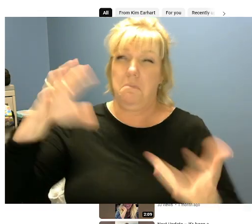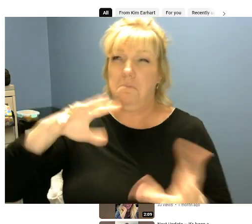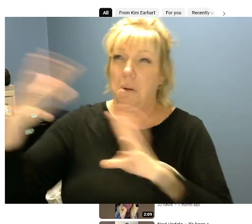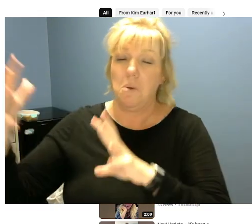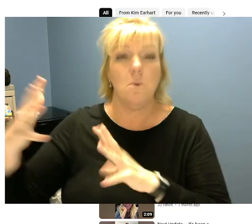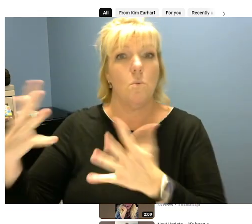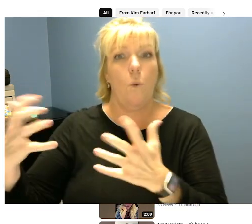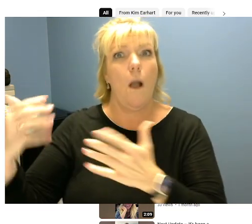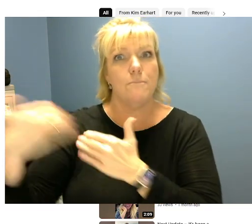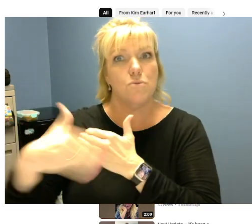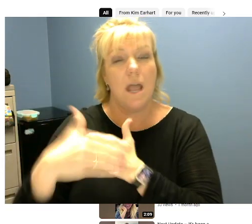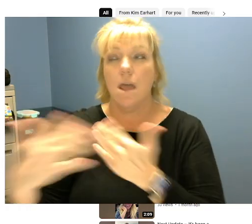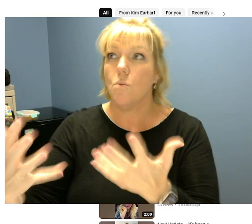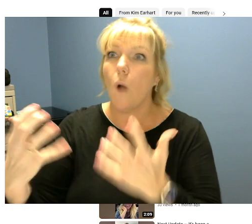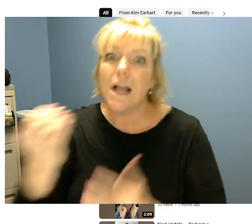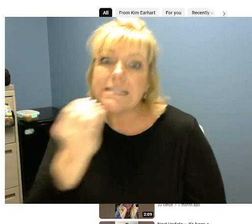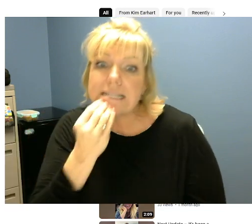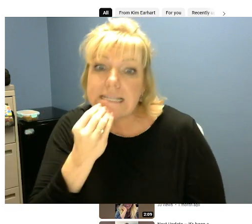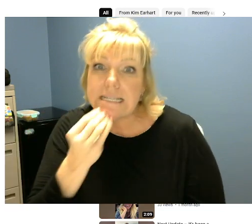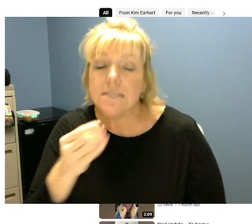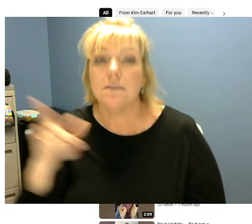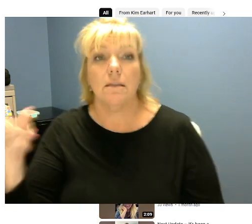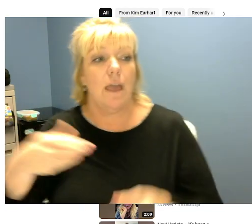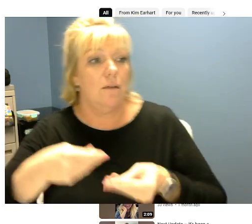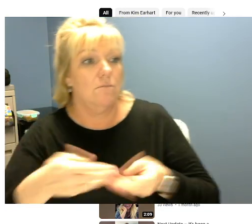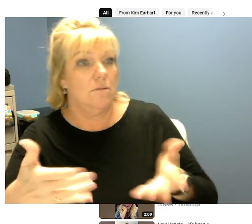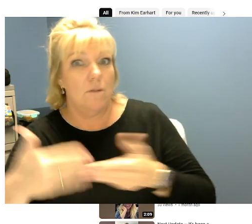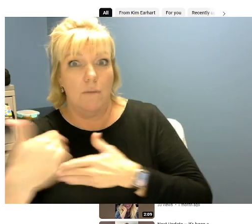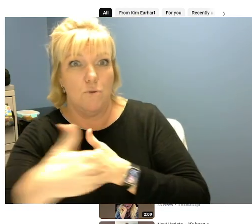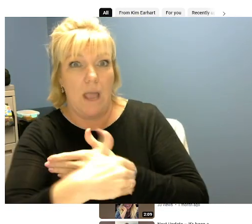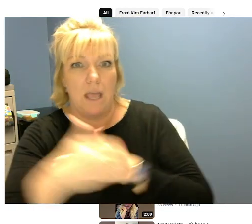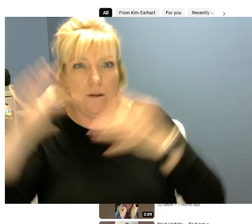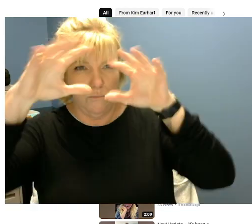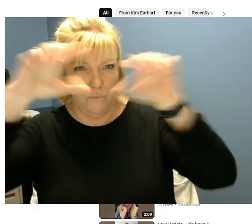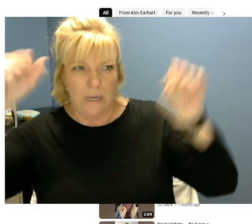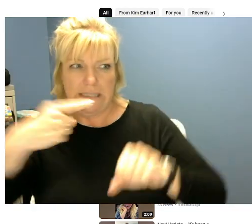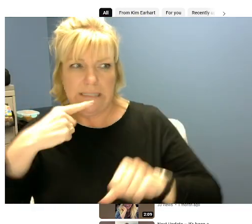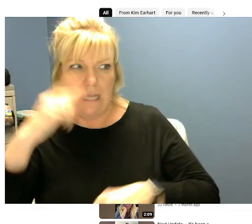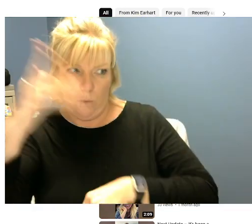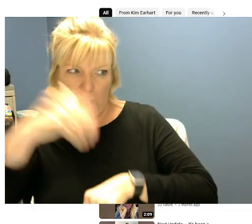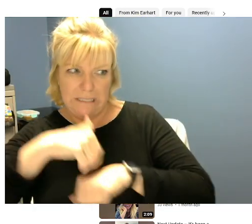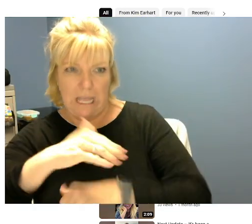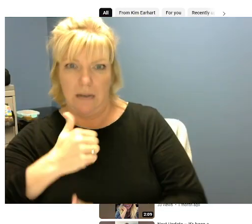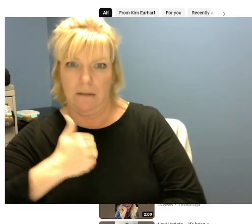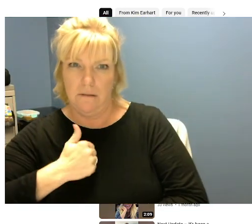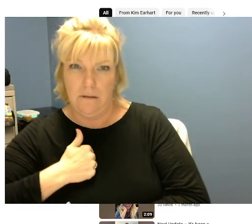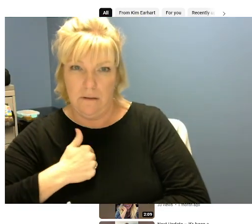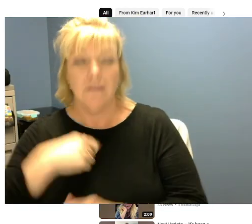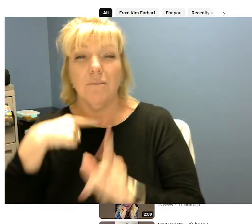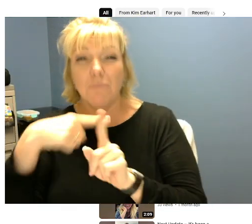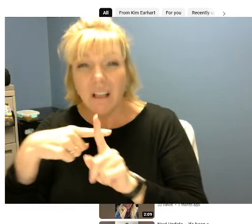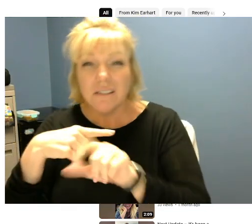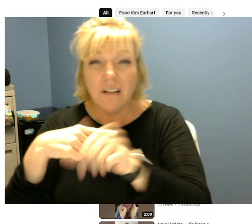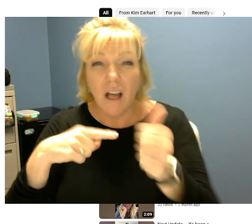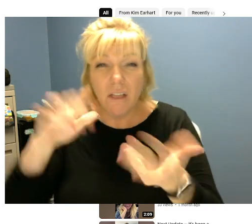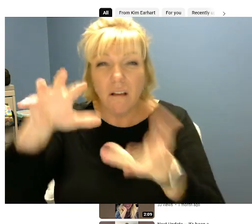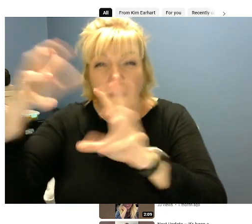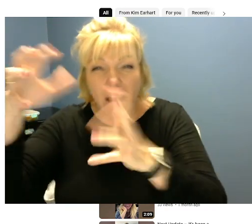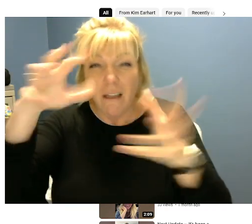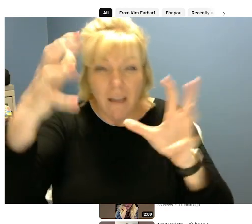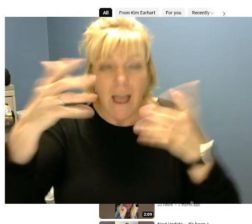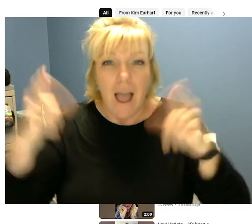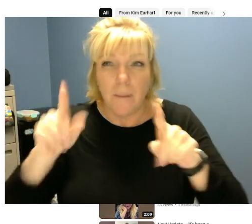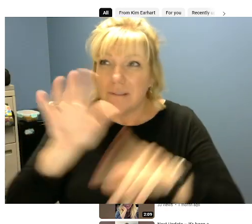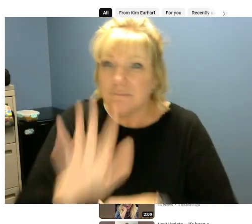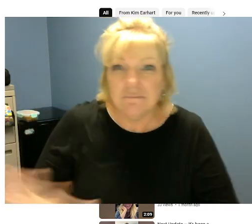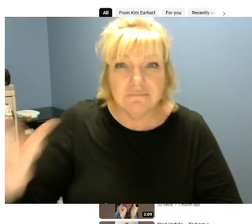The riot gets dispersed. The president threatens to send in the troops, and ultimately the women leave. There's a handful of riots in other cities,